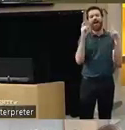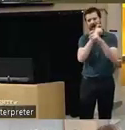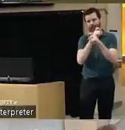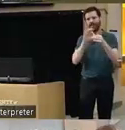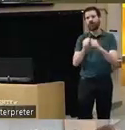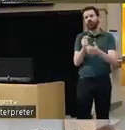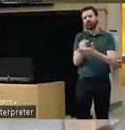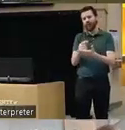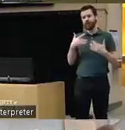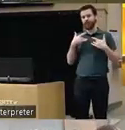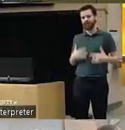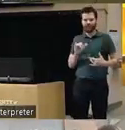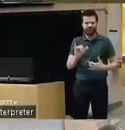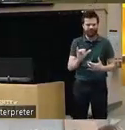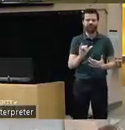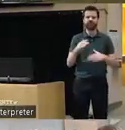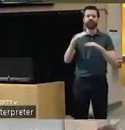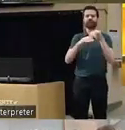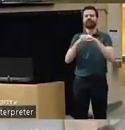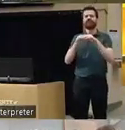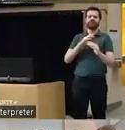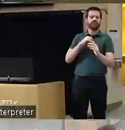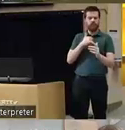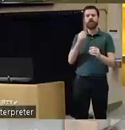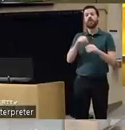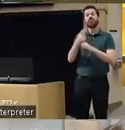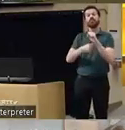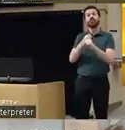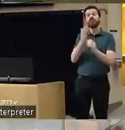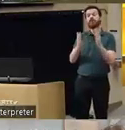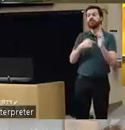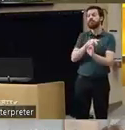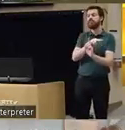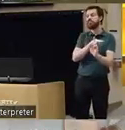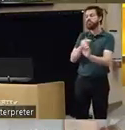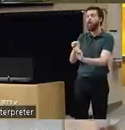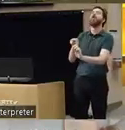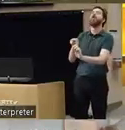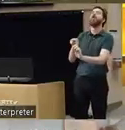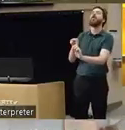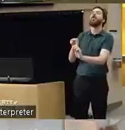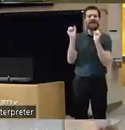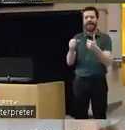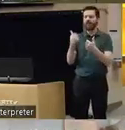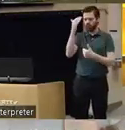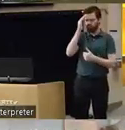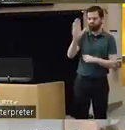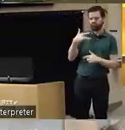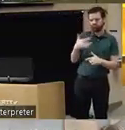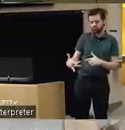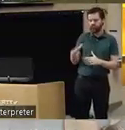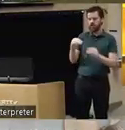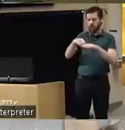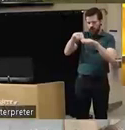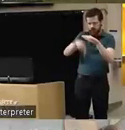depression. But someone who works with someone over the course of the year may feel like that they've been able to get to know someone with more